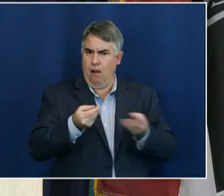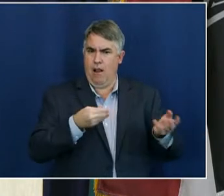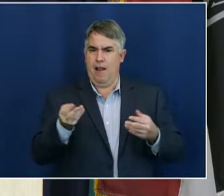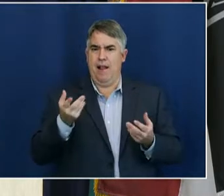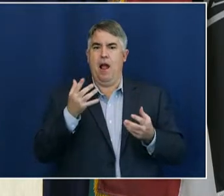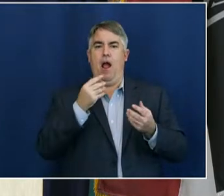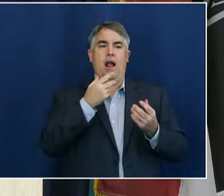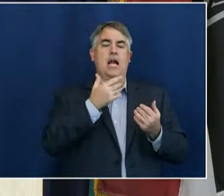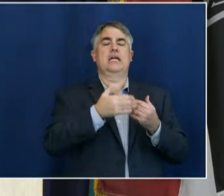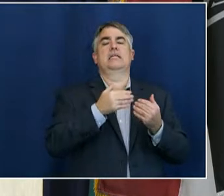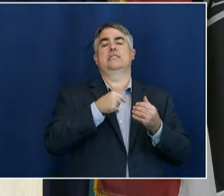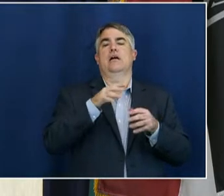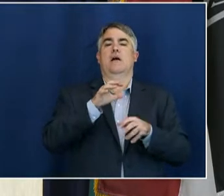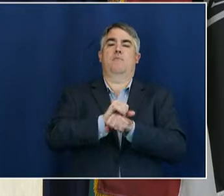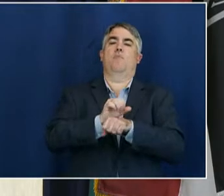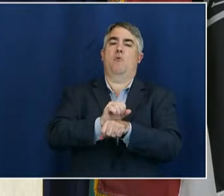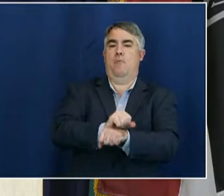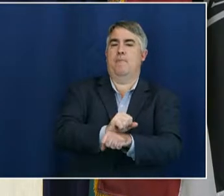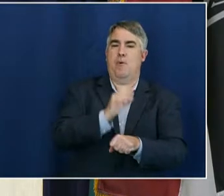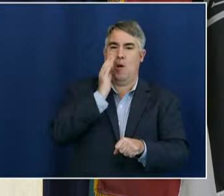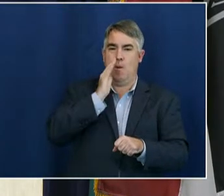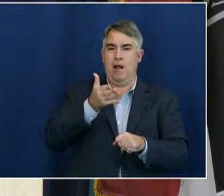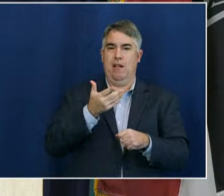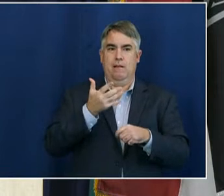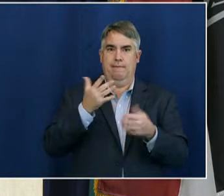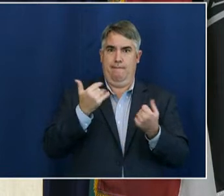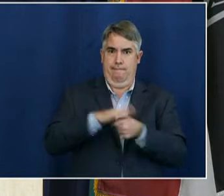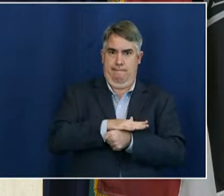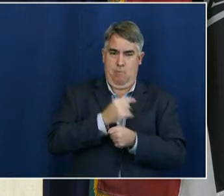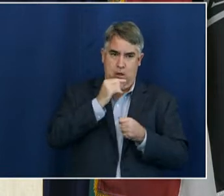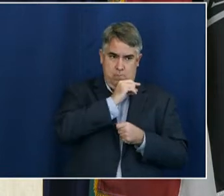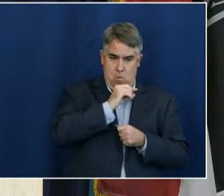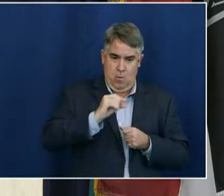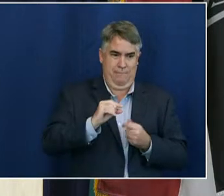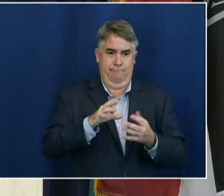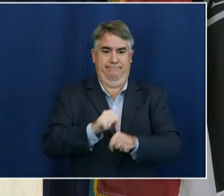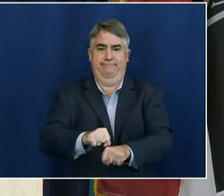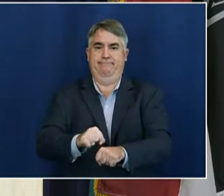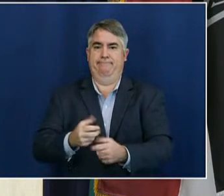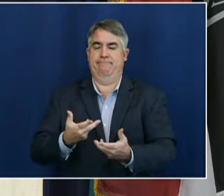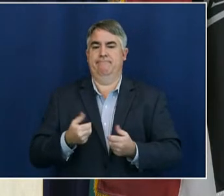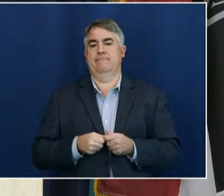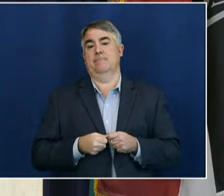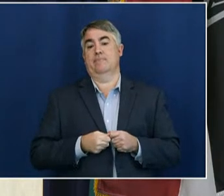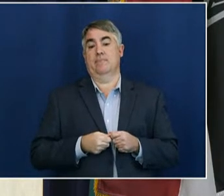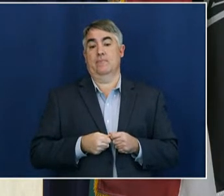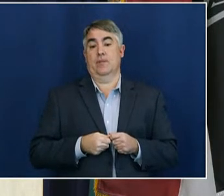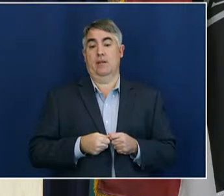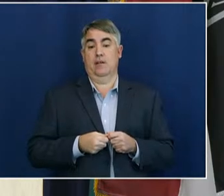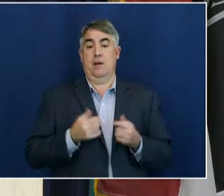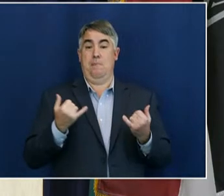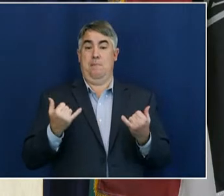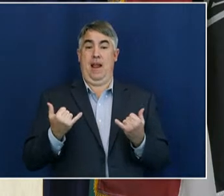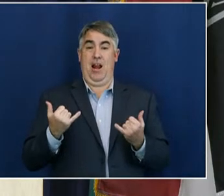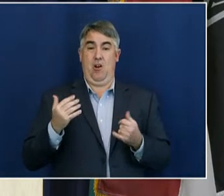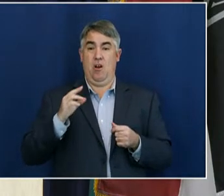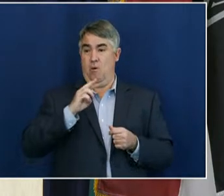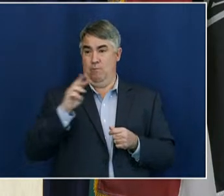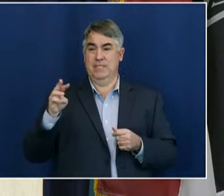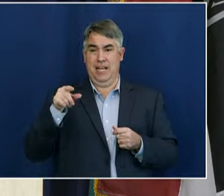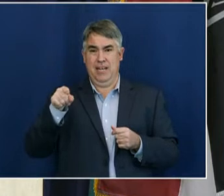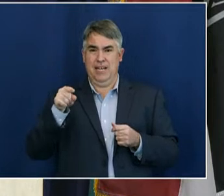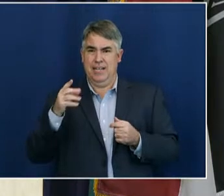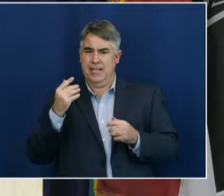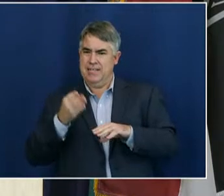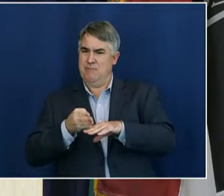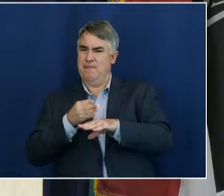easier to get. We are working, again, I think the My Turn site is much improved and is easier, but that won't help your mom